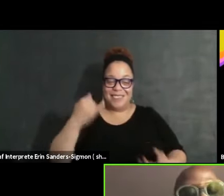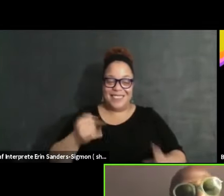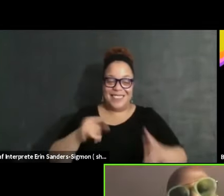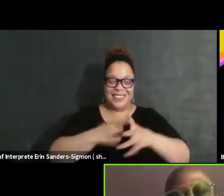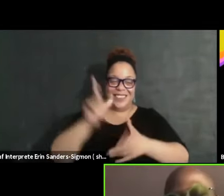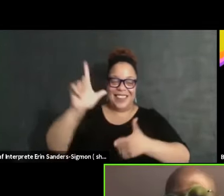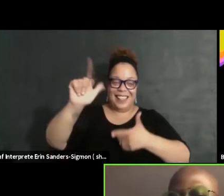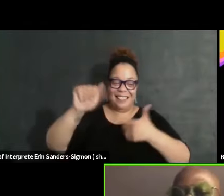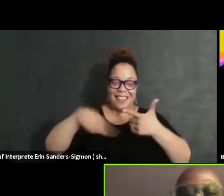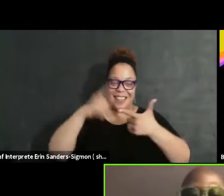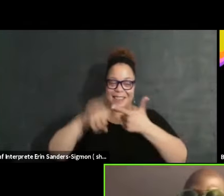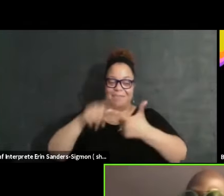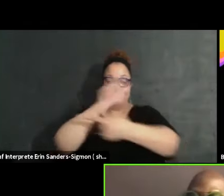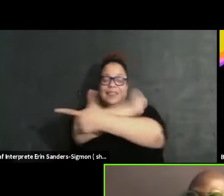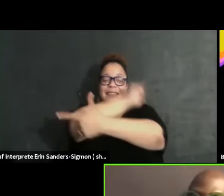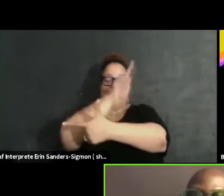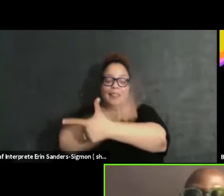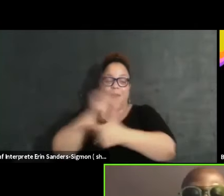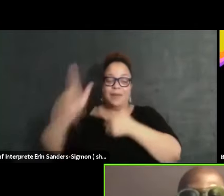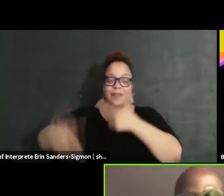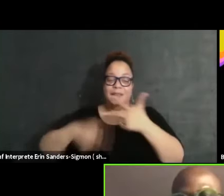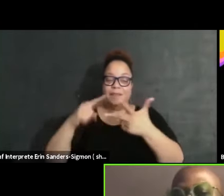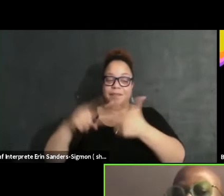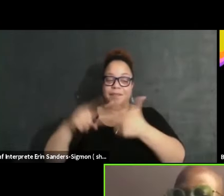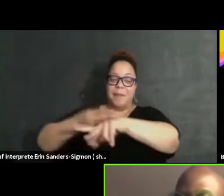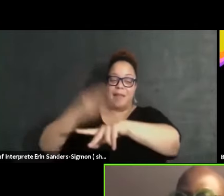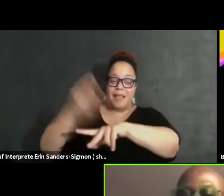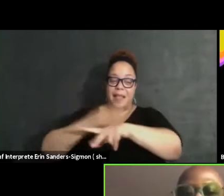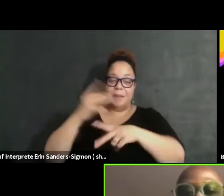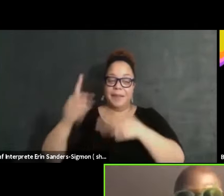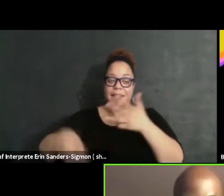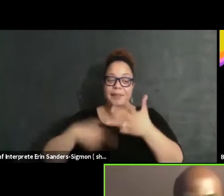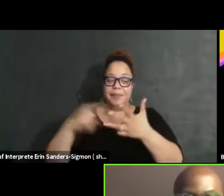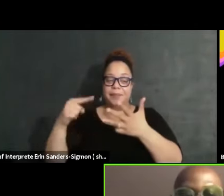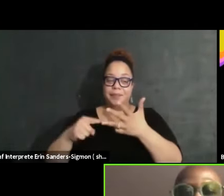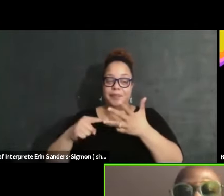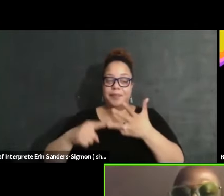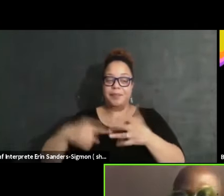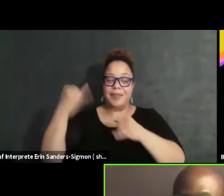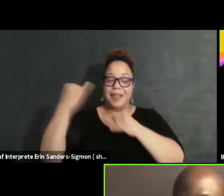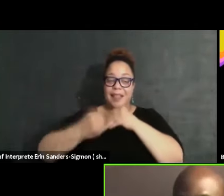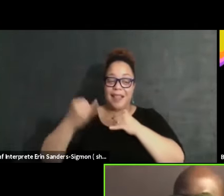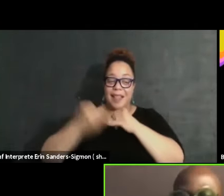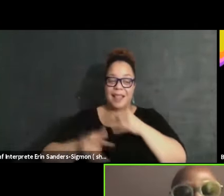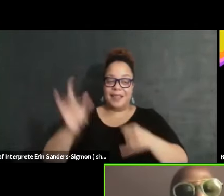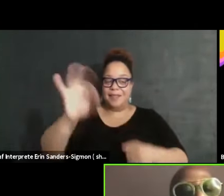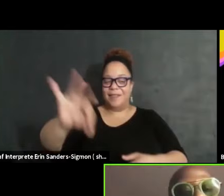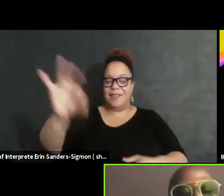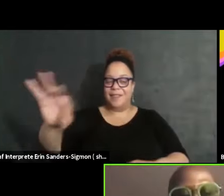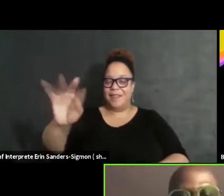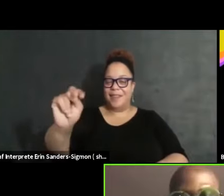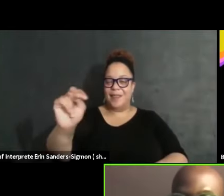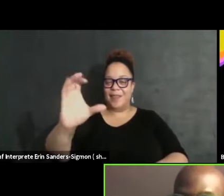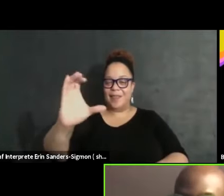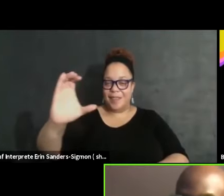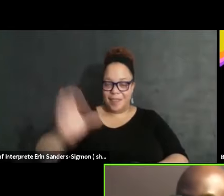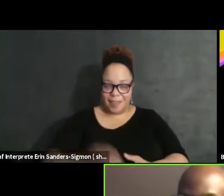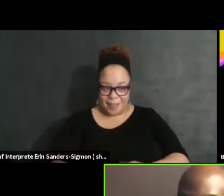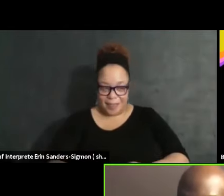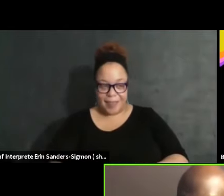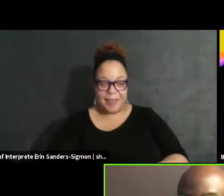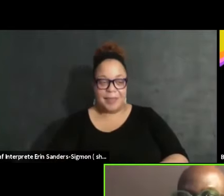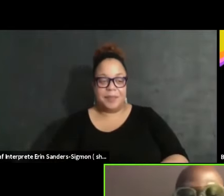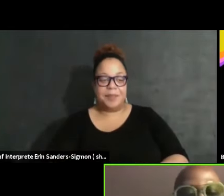Angeles. Miami Gardens after St. Louis, and closing the slam will be Fayetteville. So Fayetteville last, Miami